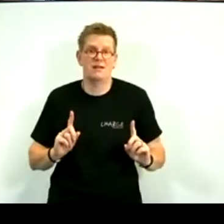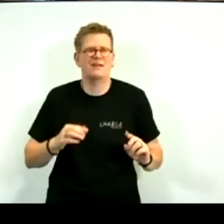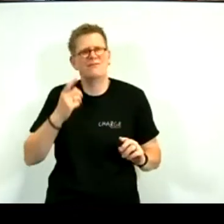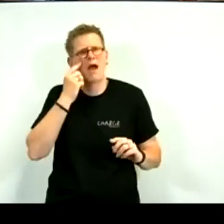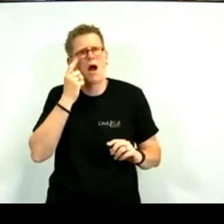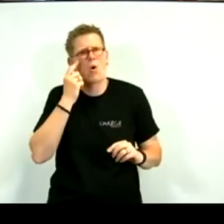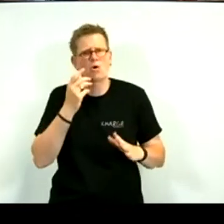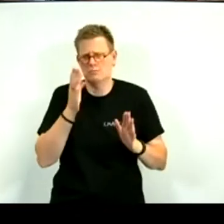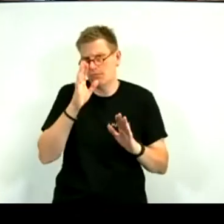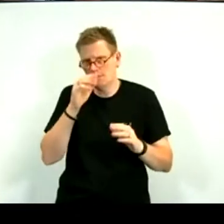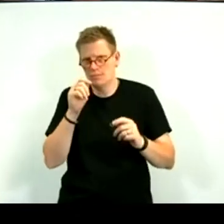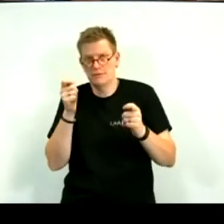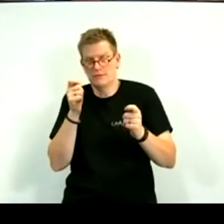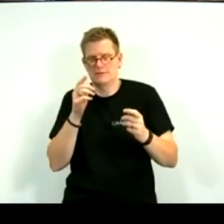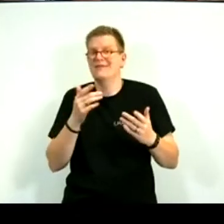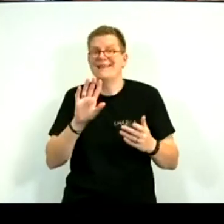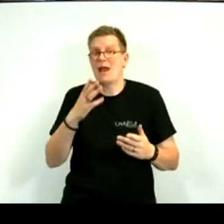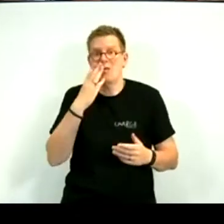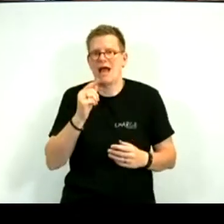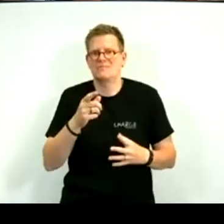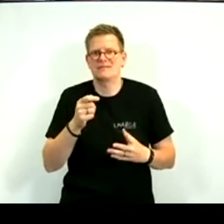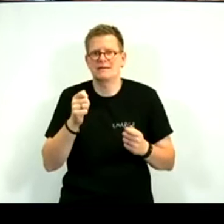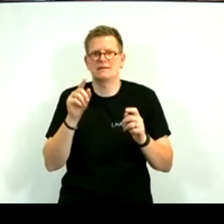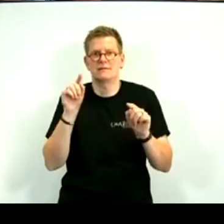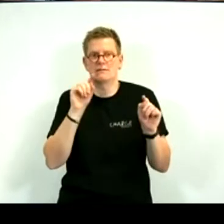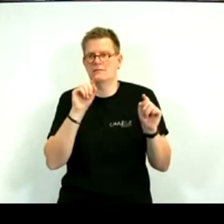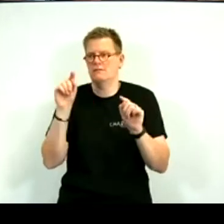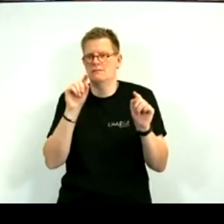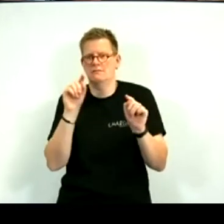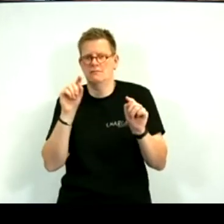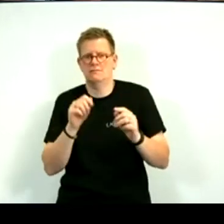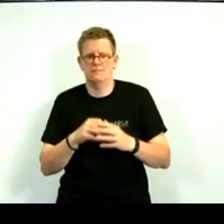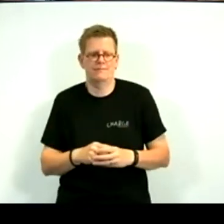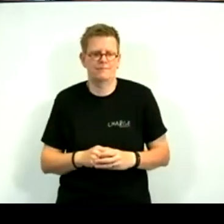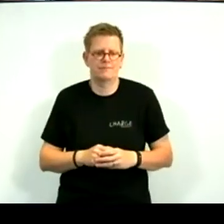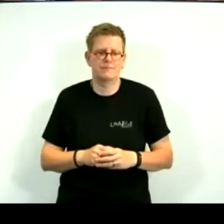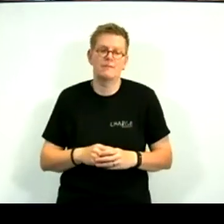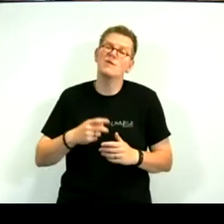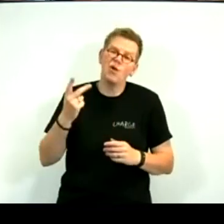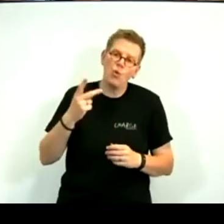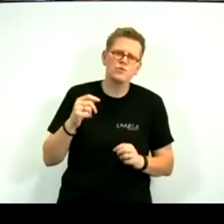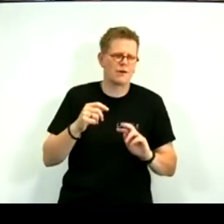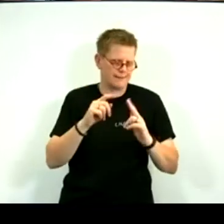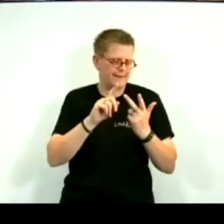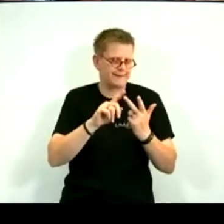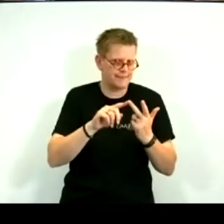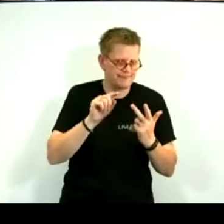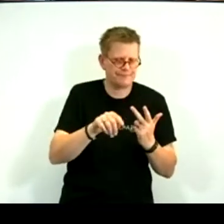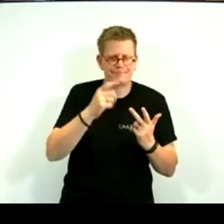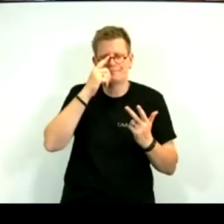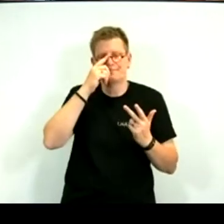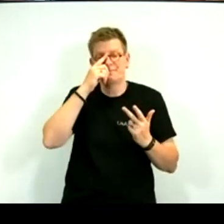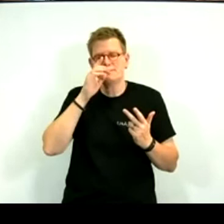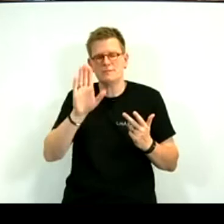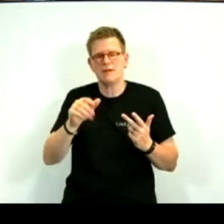head positions. And we know in CHARGE with retinal colobomas, the upper visual field is often missing. So the